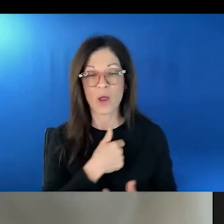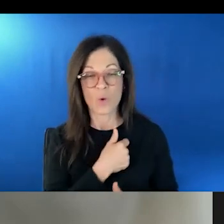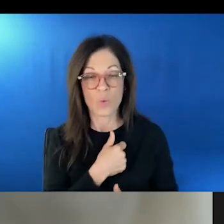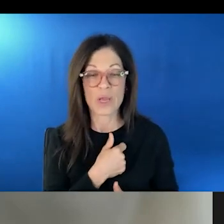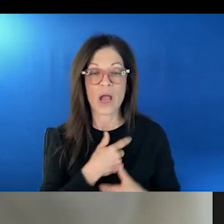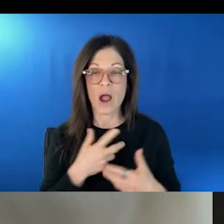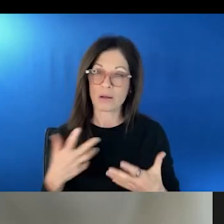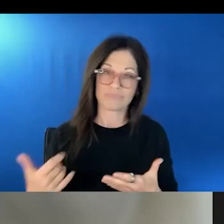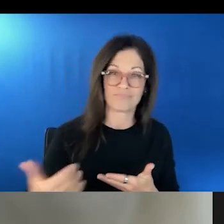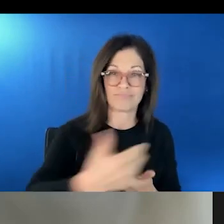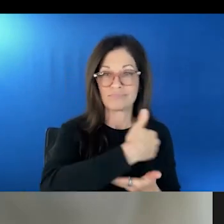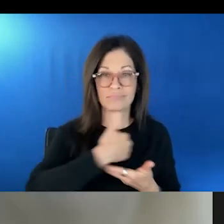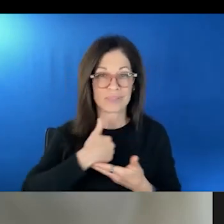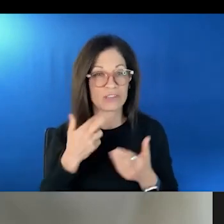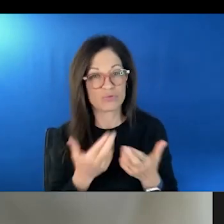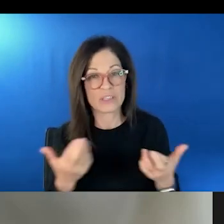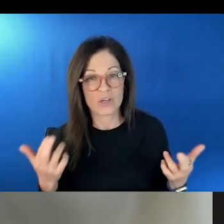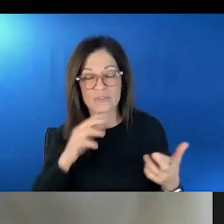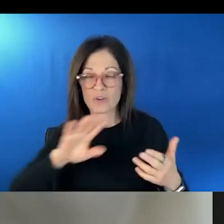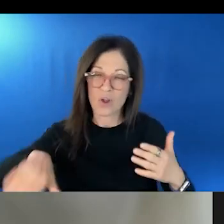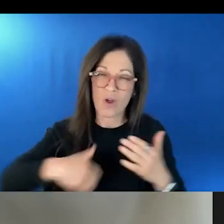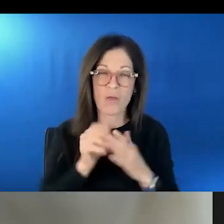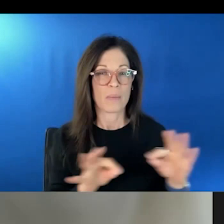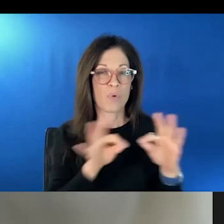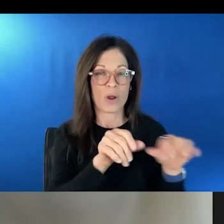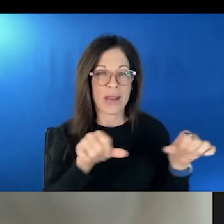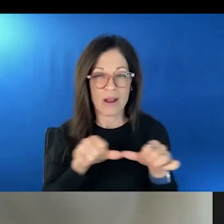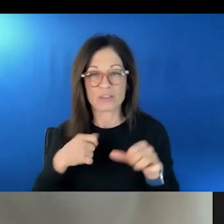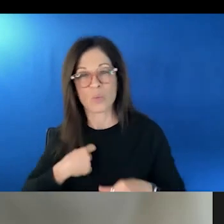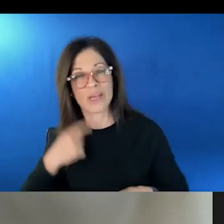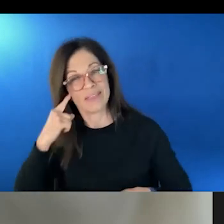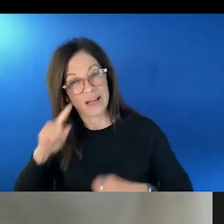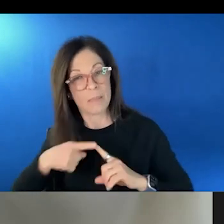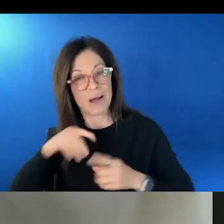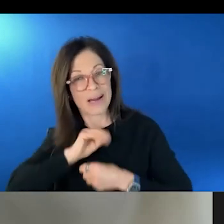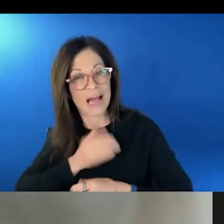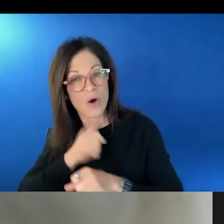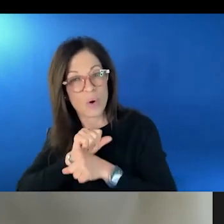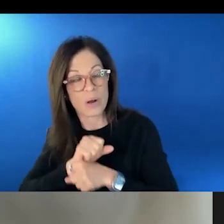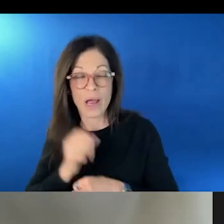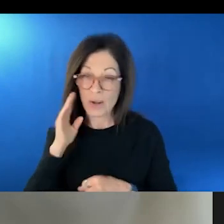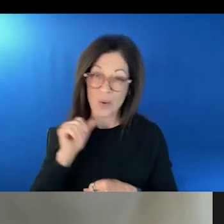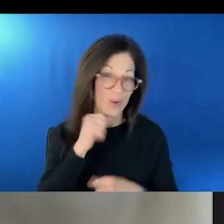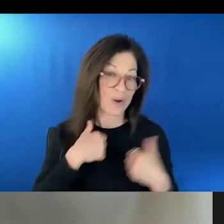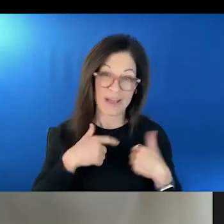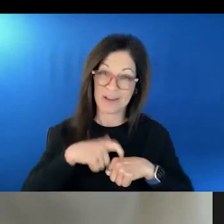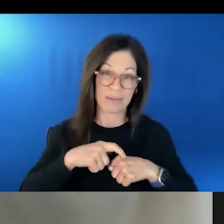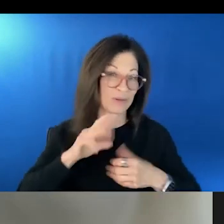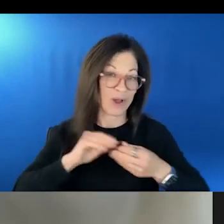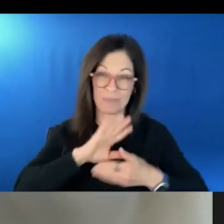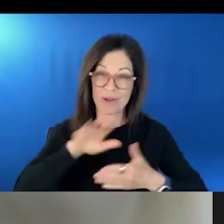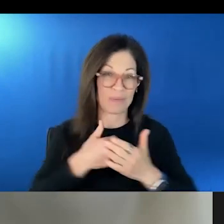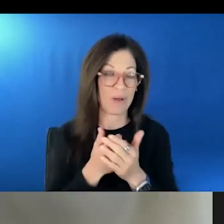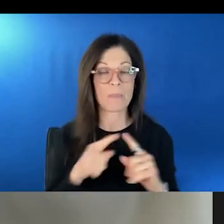these resources in all the key areas that we think about in our work. And I know I don't have time to go over them, but